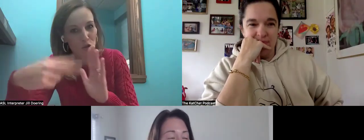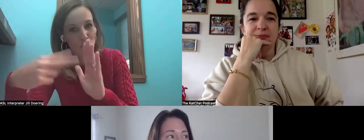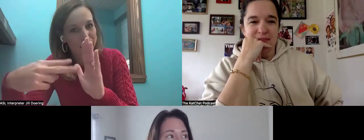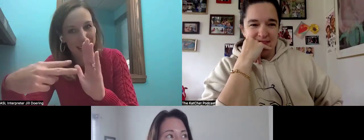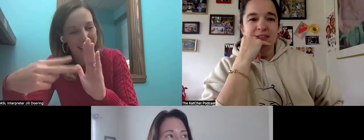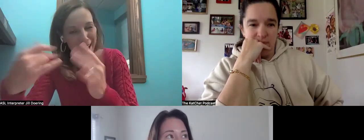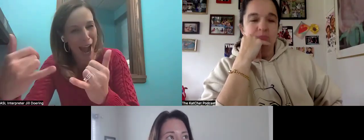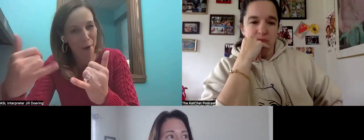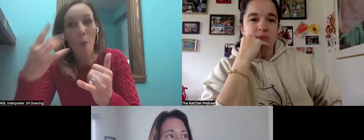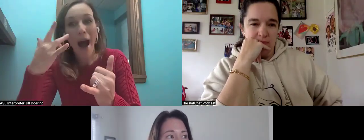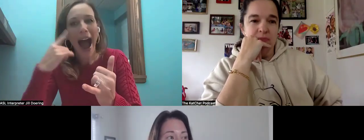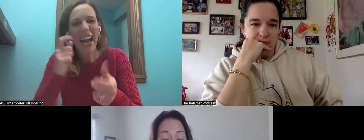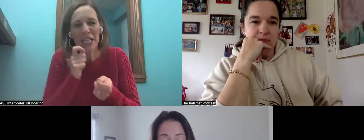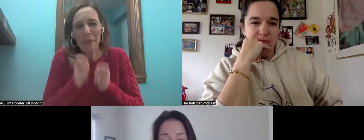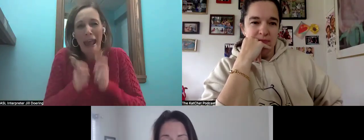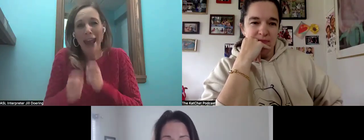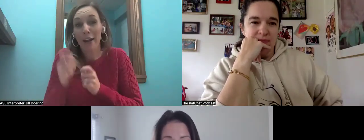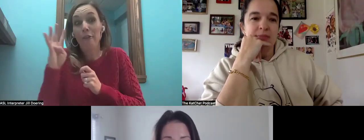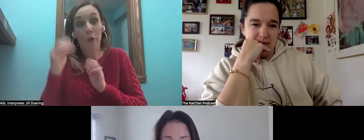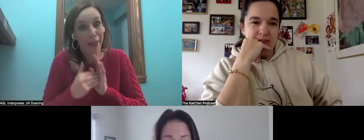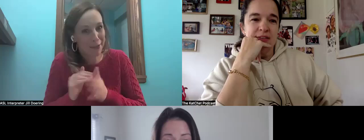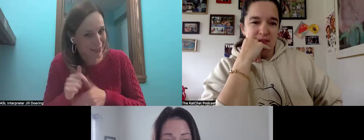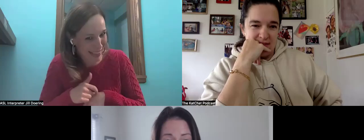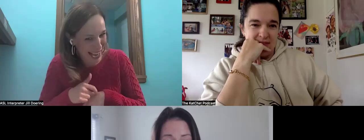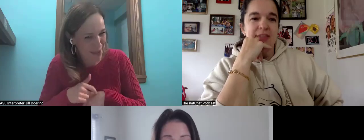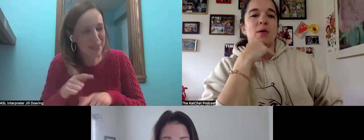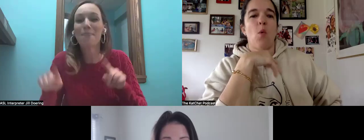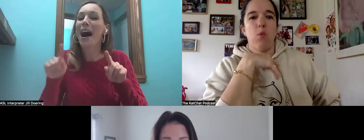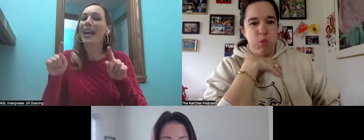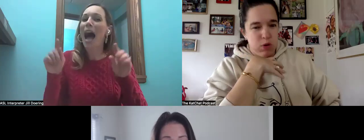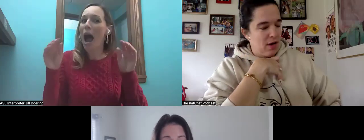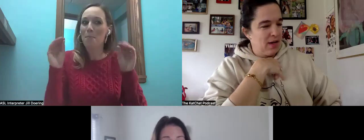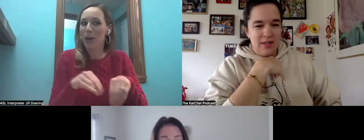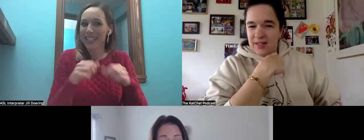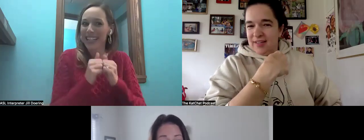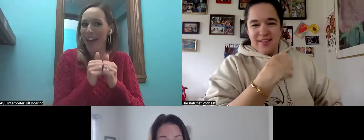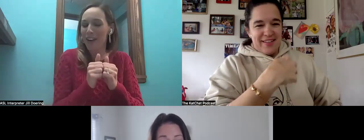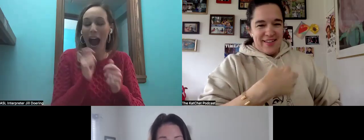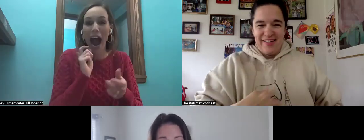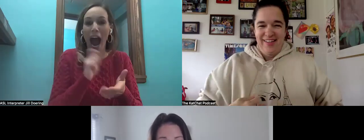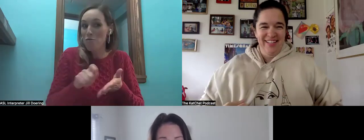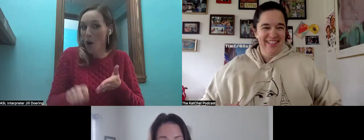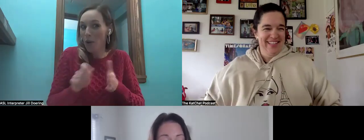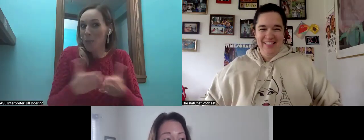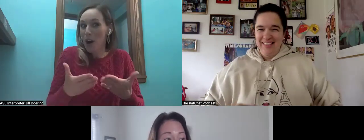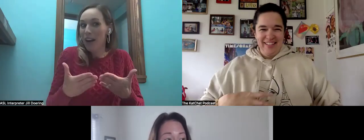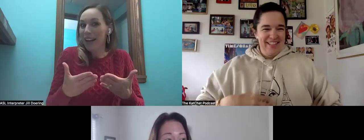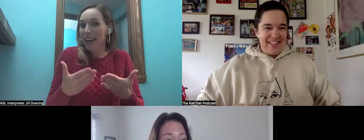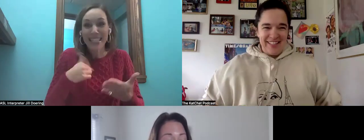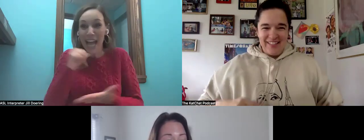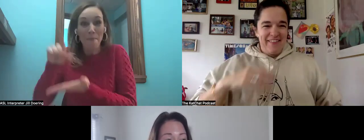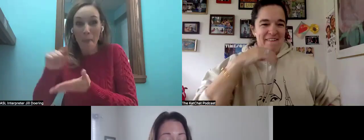times. But I had put it together. I said, I wrote a book. I wrote a book. It's not published, but I did it.